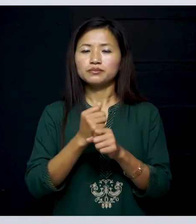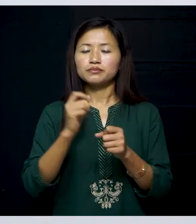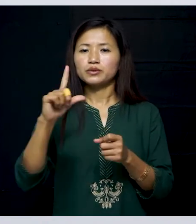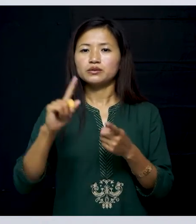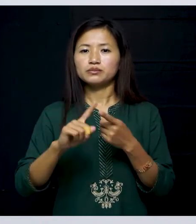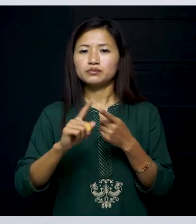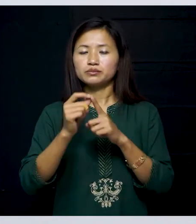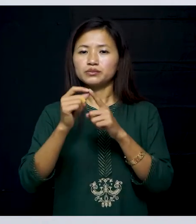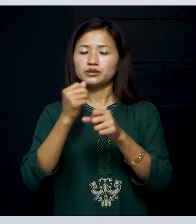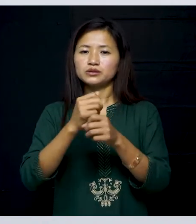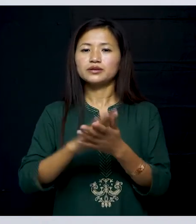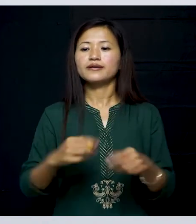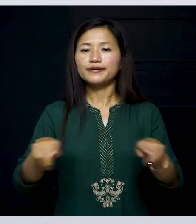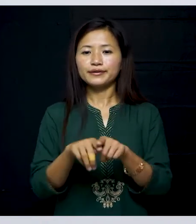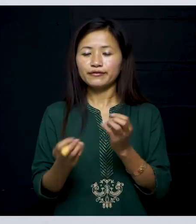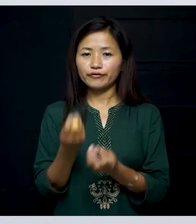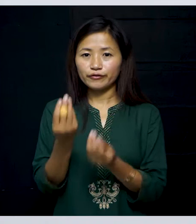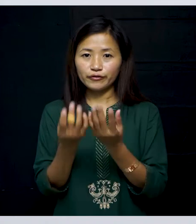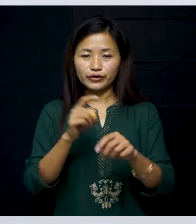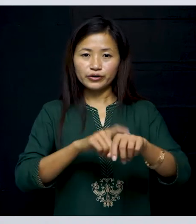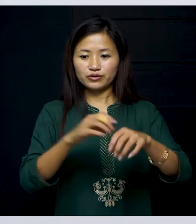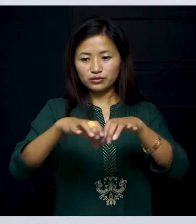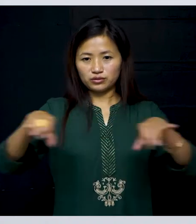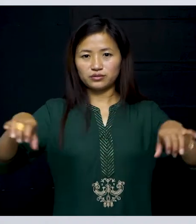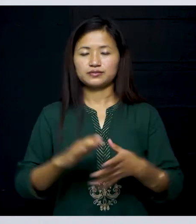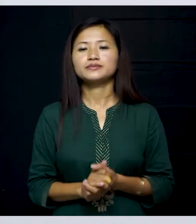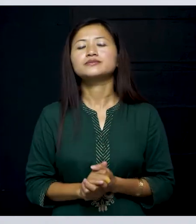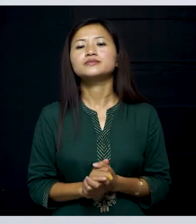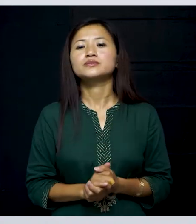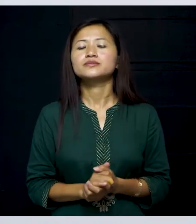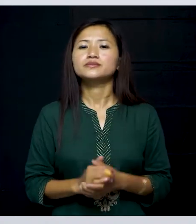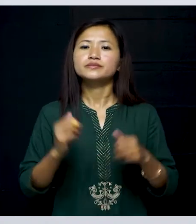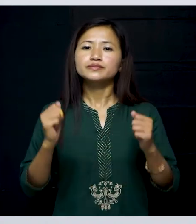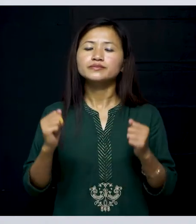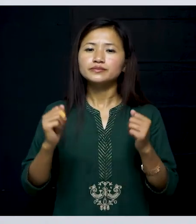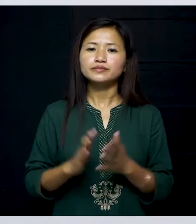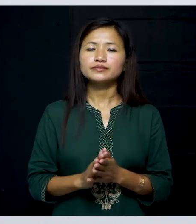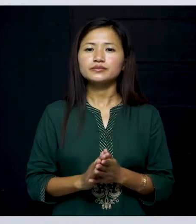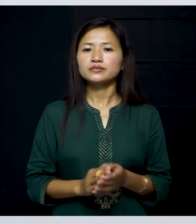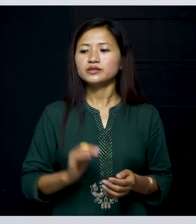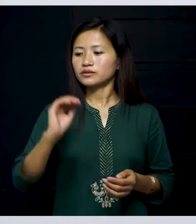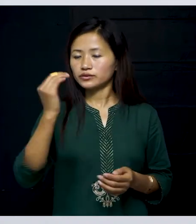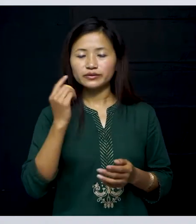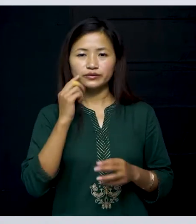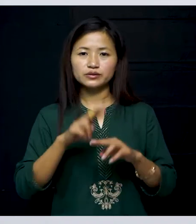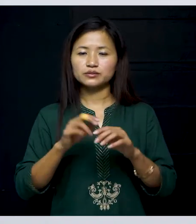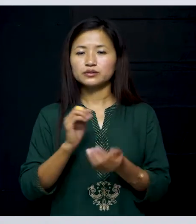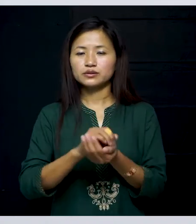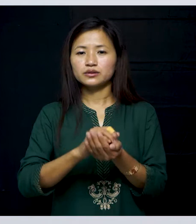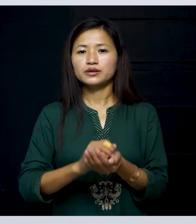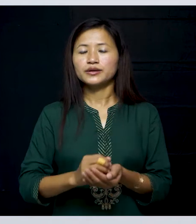the firewood. And it is such a joy to sit by the fireside, right? And so, if you keep some firewood for burning